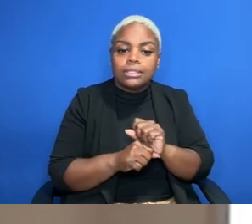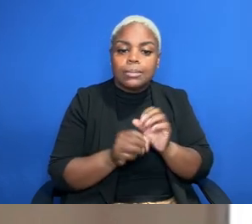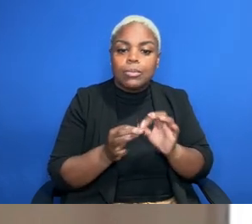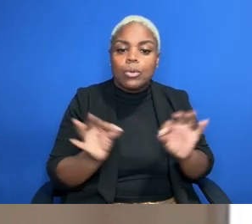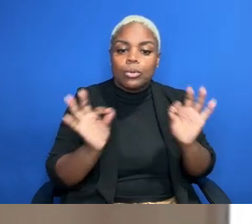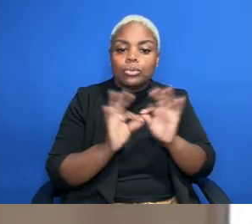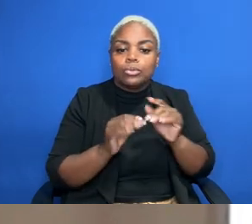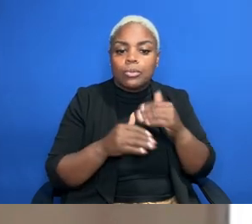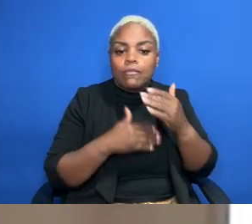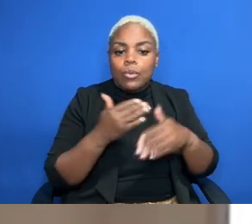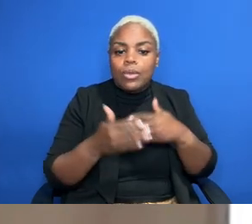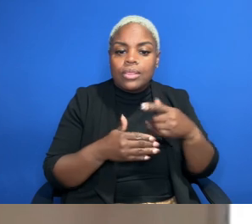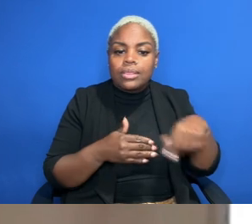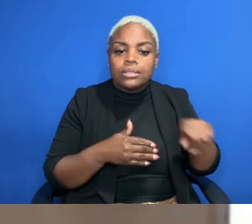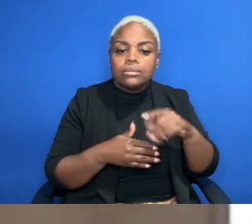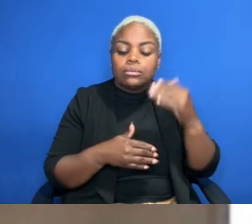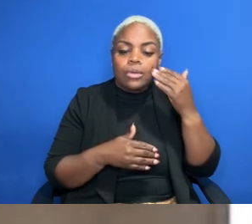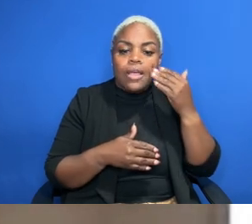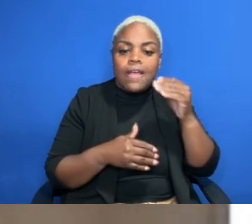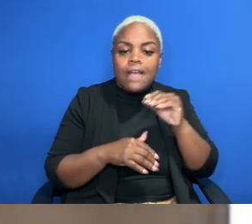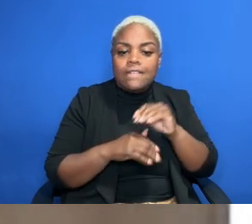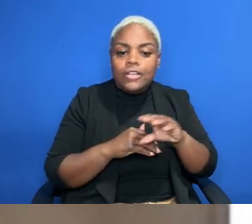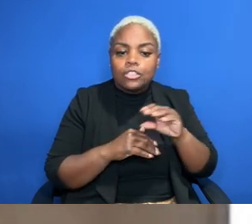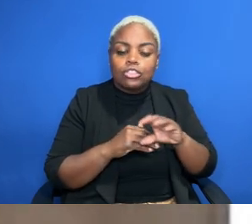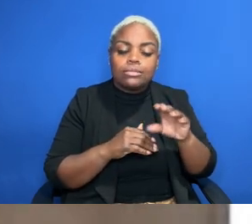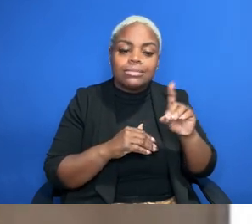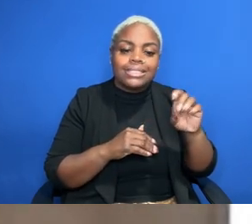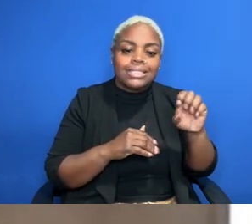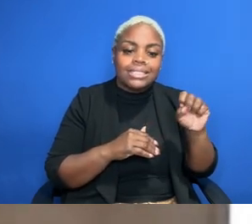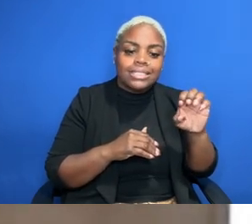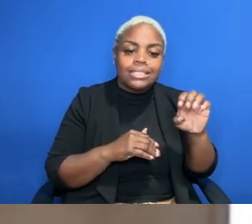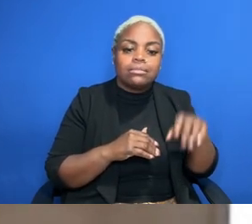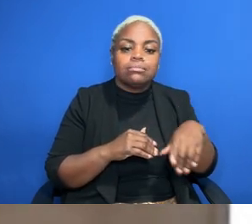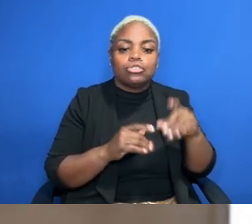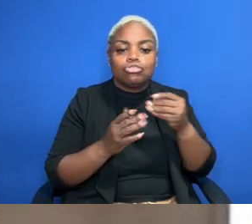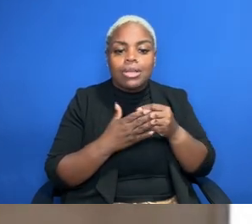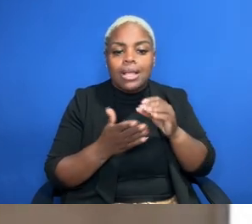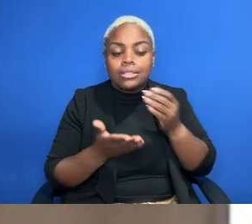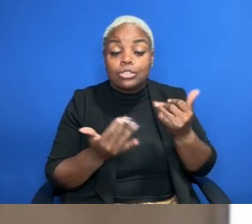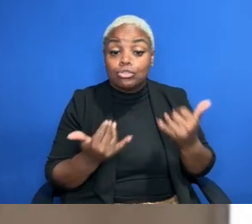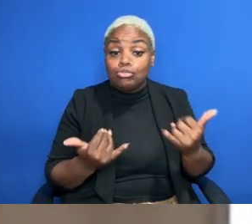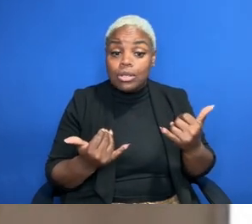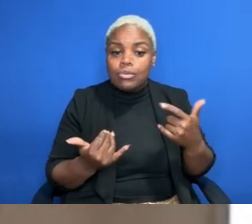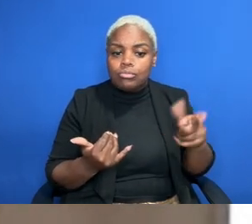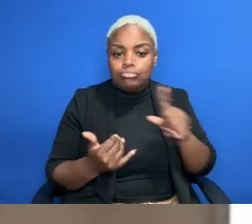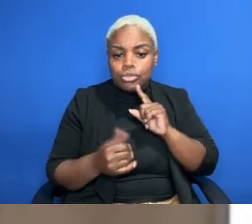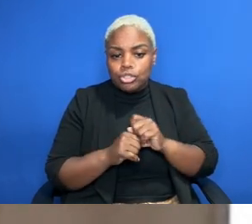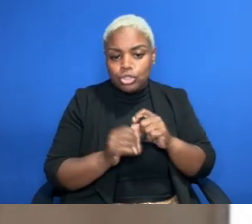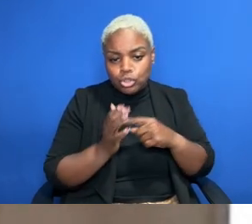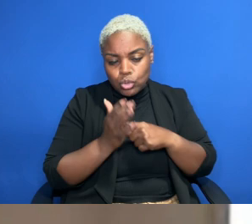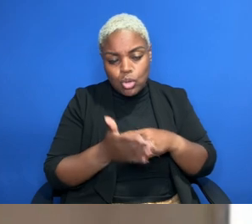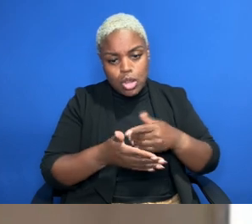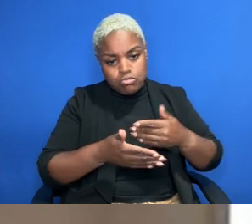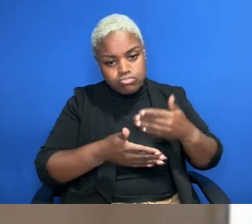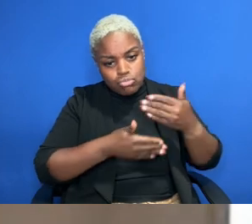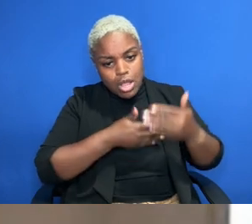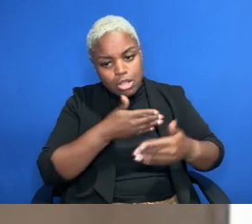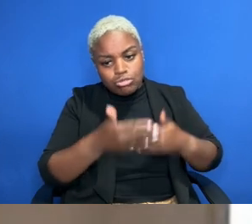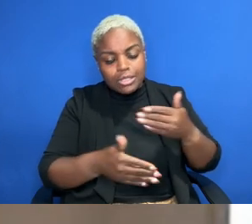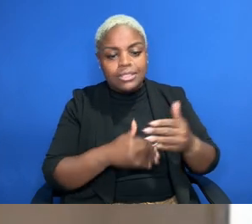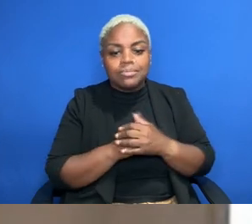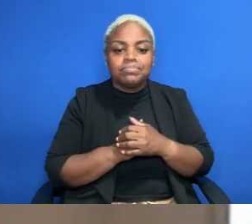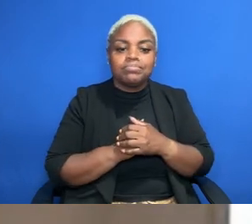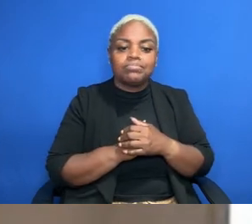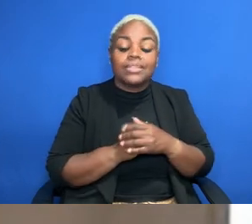it really is important to move away. And I know the advisory and the DESE grants have all been talked about today, but they, I think,